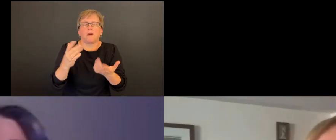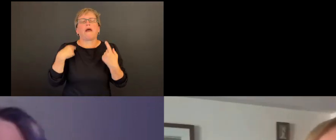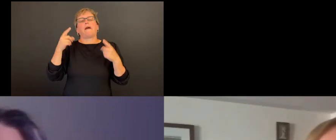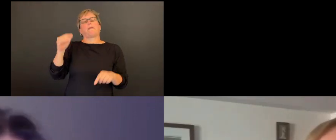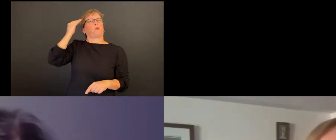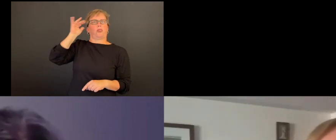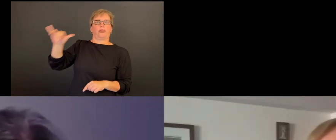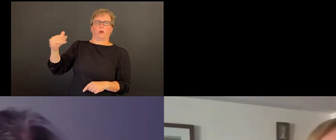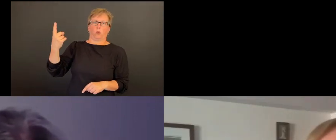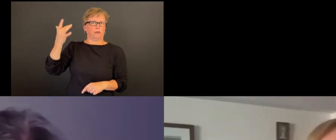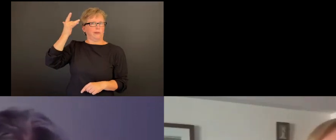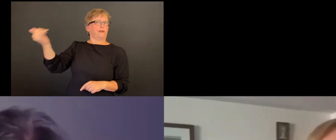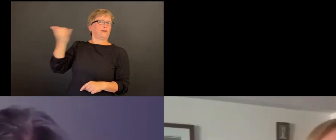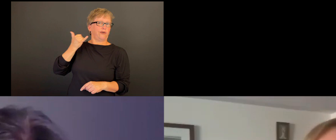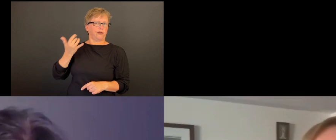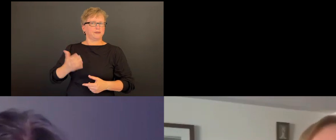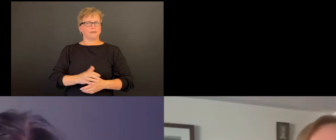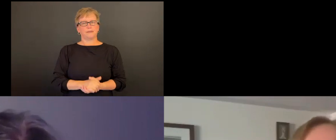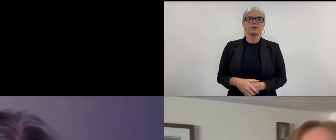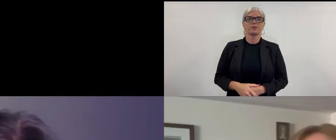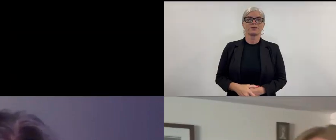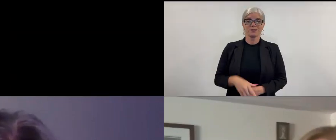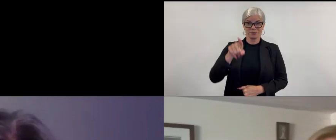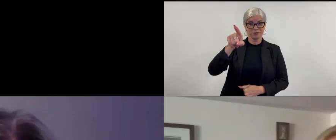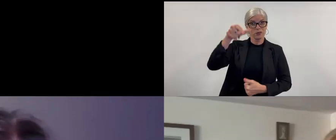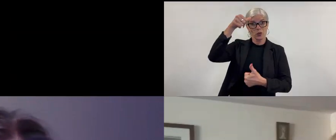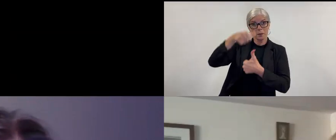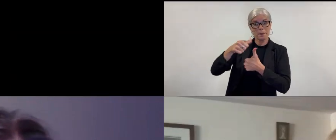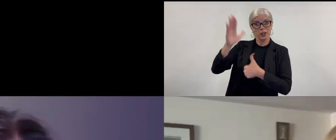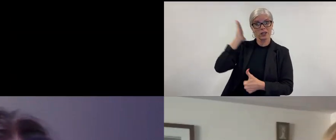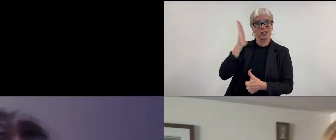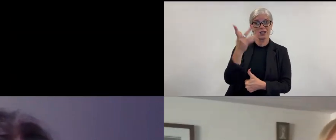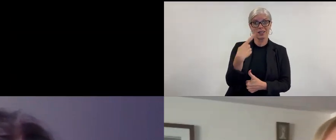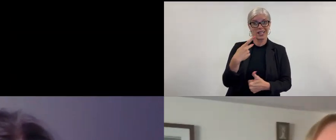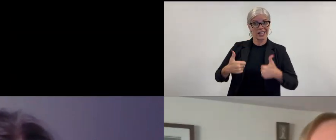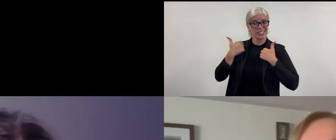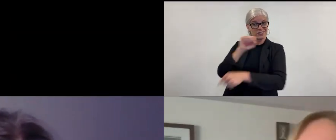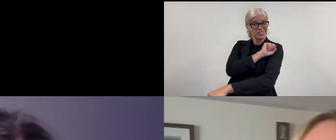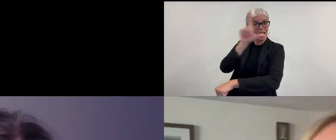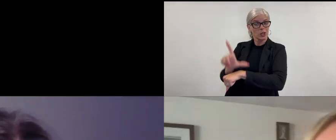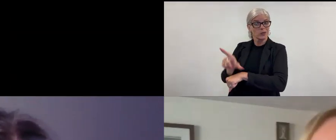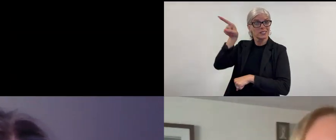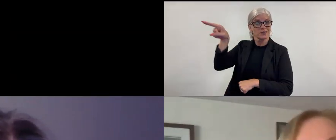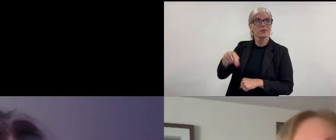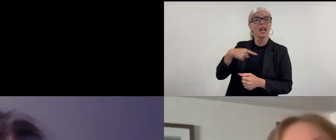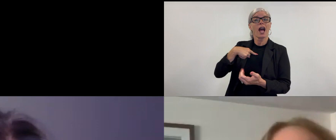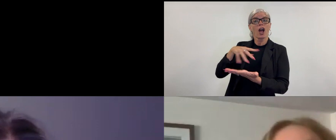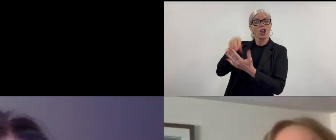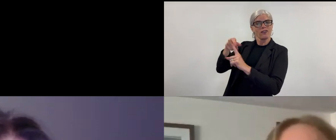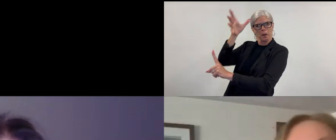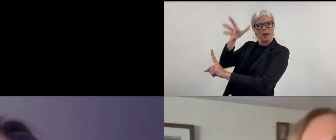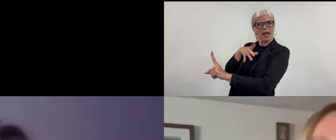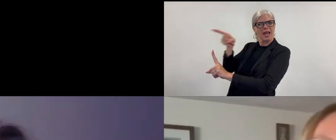I have this piece of information. So I don't know if you remember when we were back in St. Louis, there was a